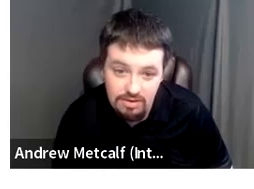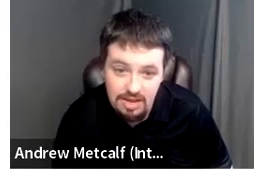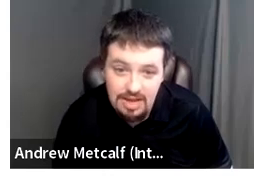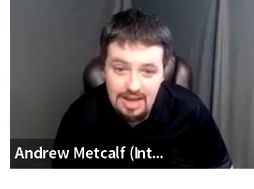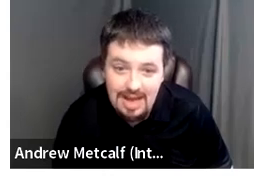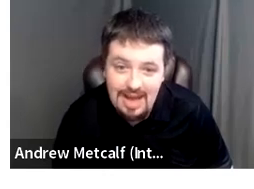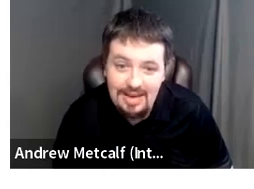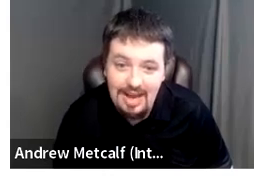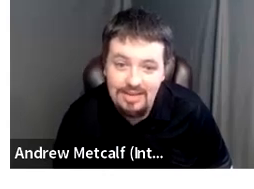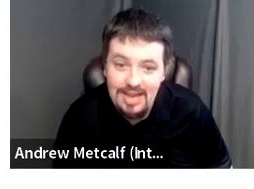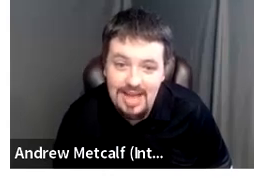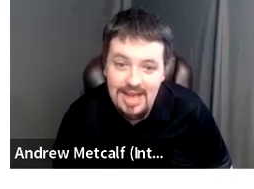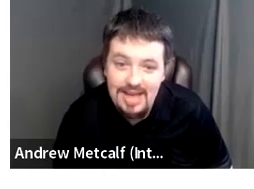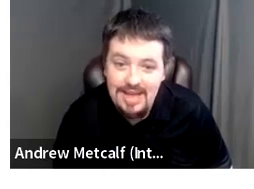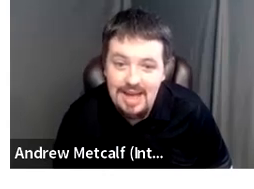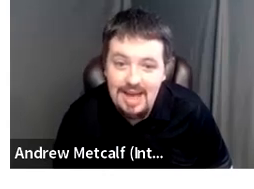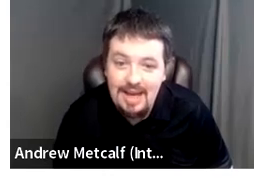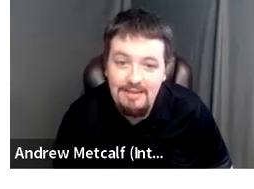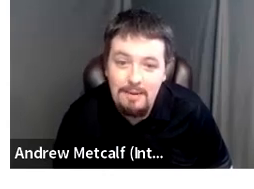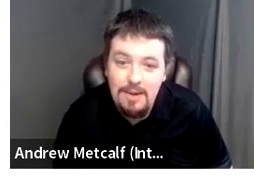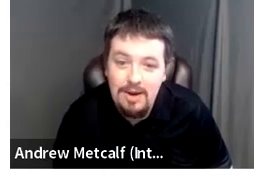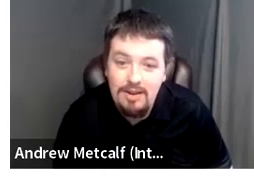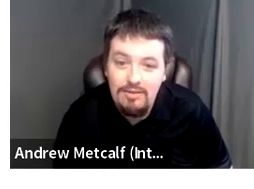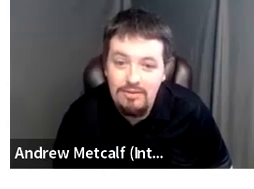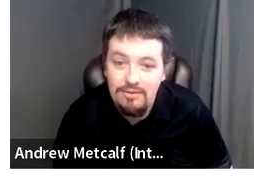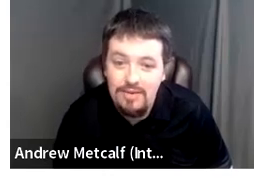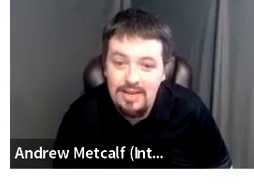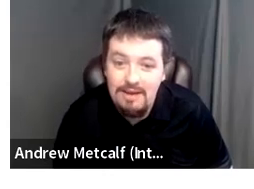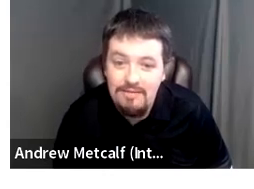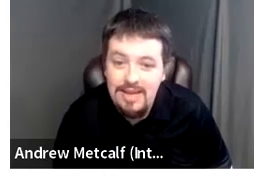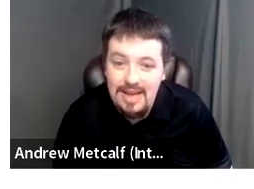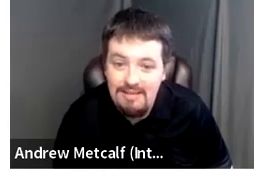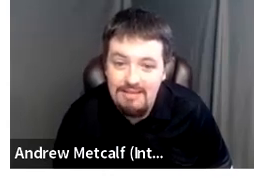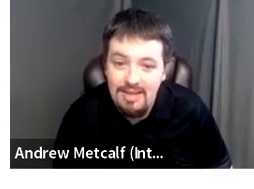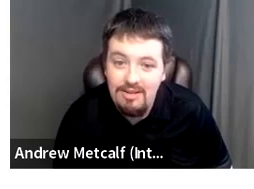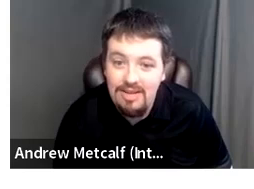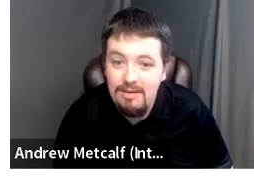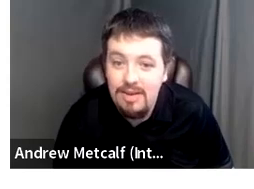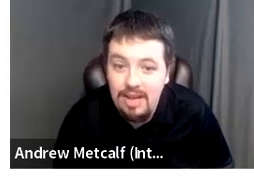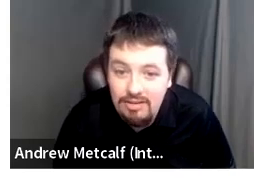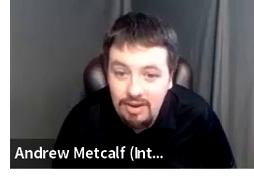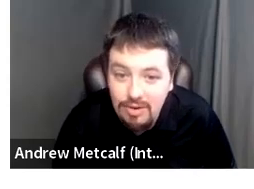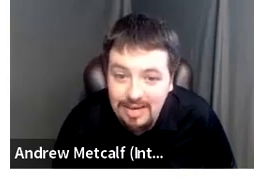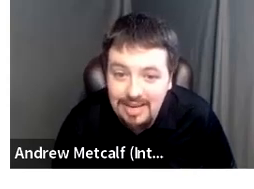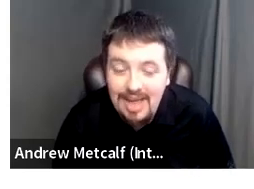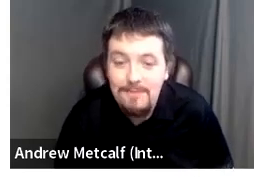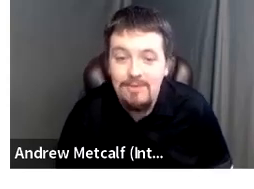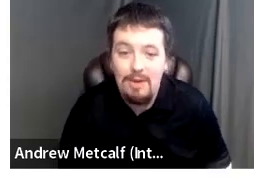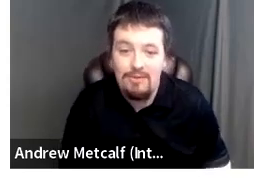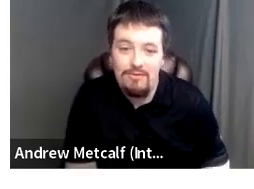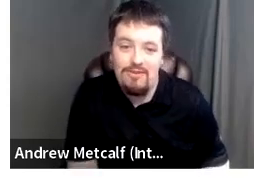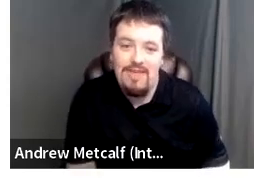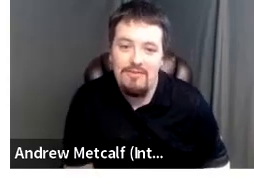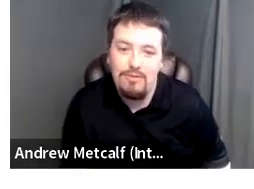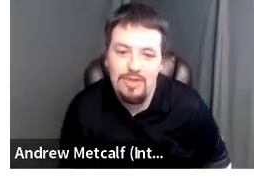school. And now today, as an American school for the deaf, it's still in still running today. So